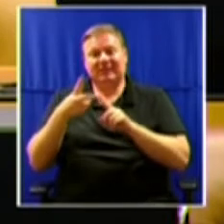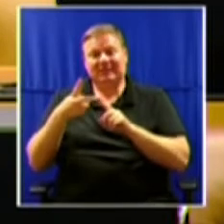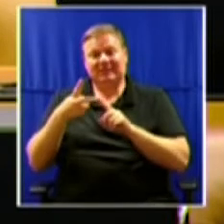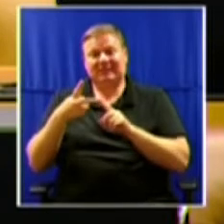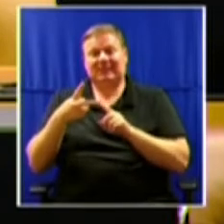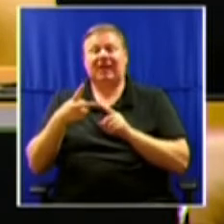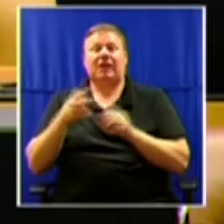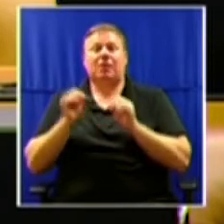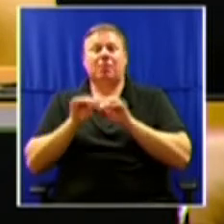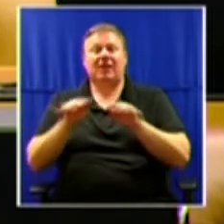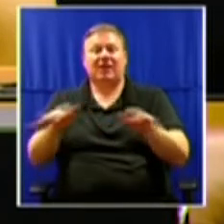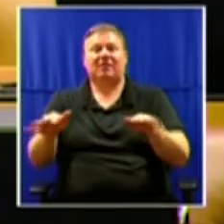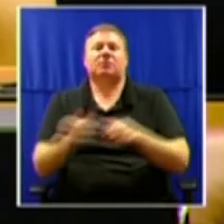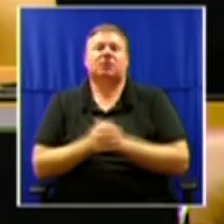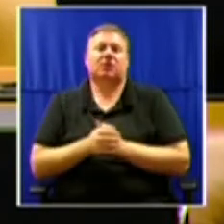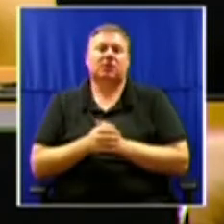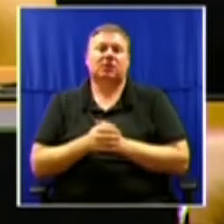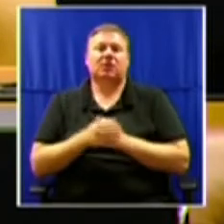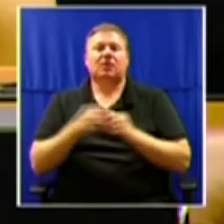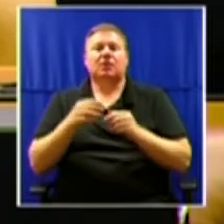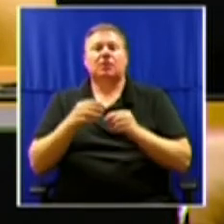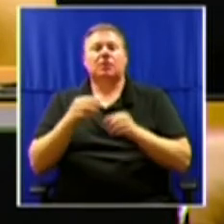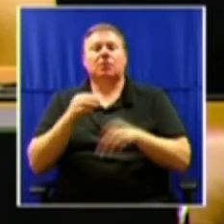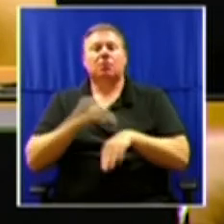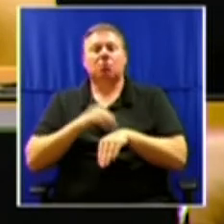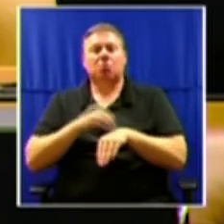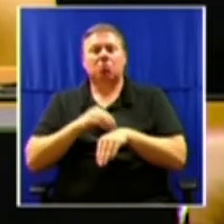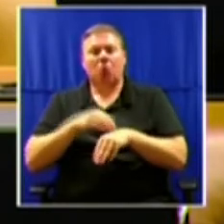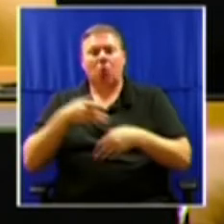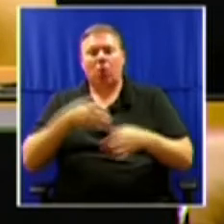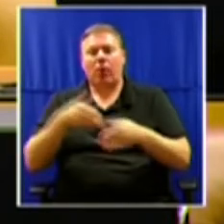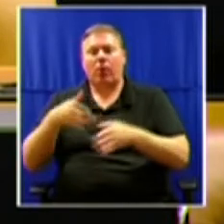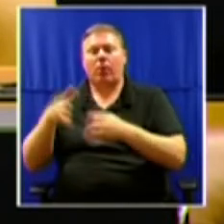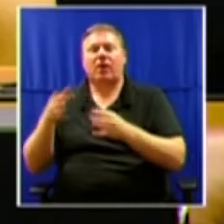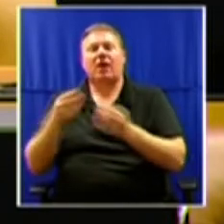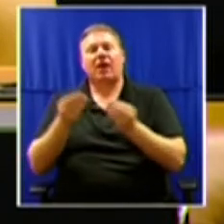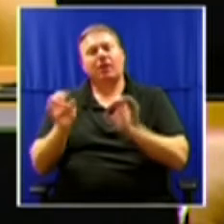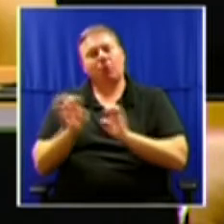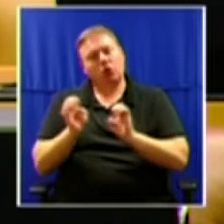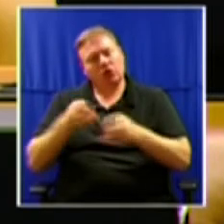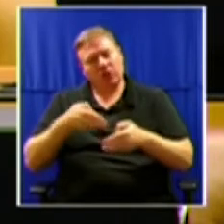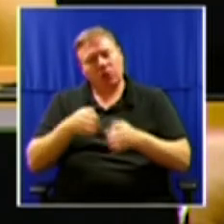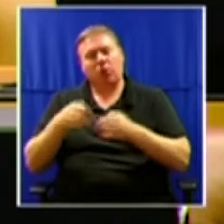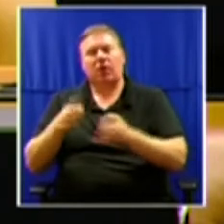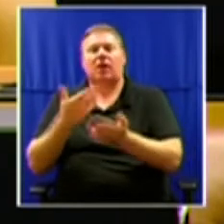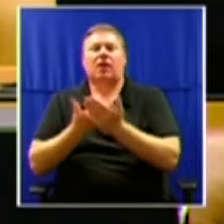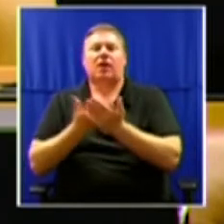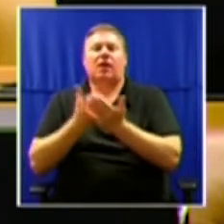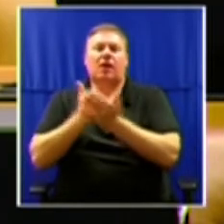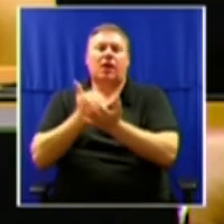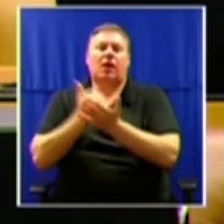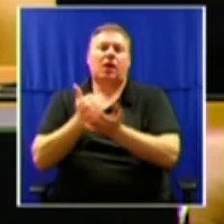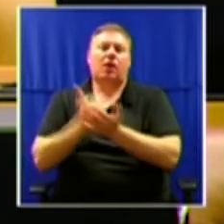extra ways, extra emergencies by the South African police will have to be done.